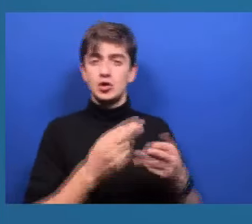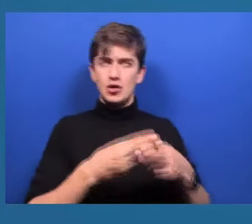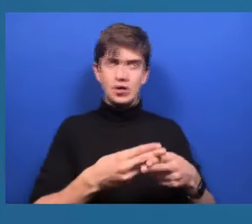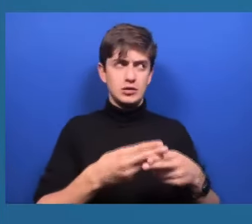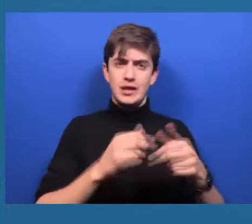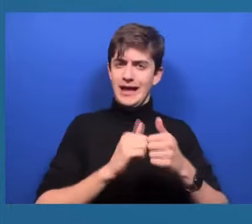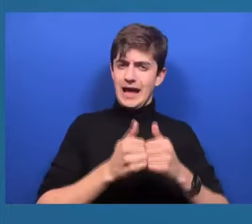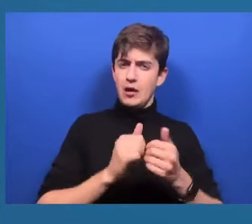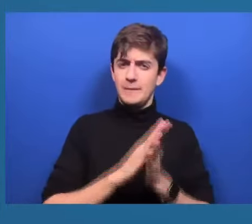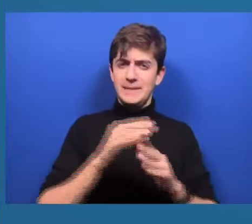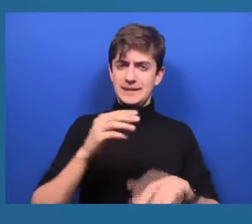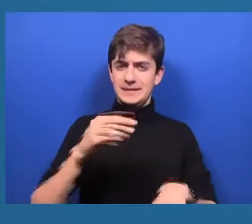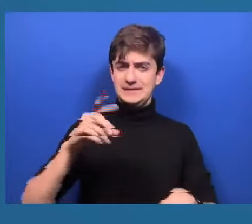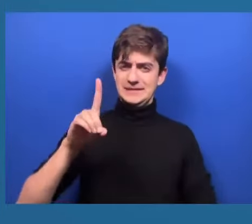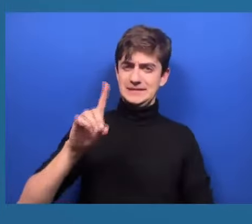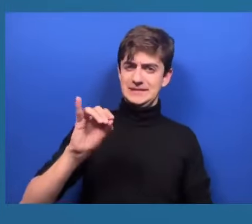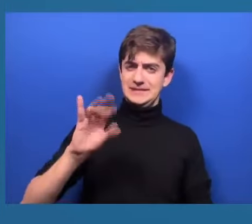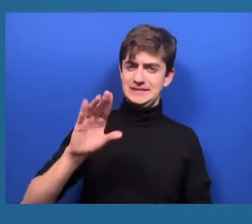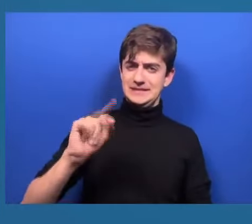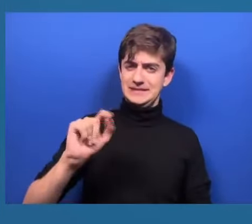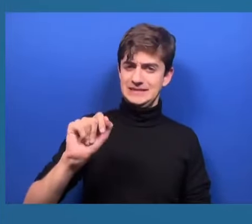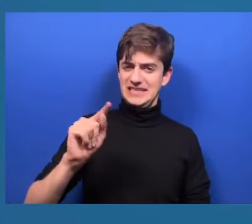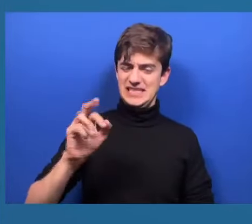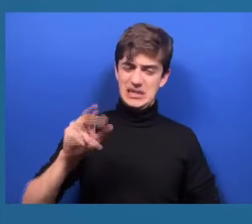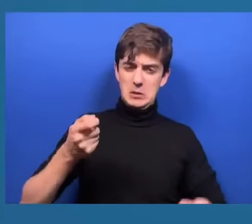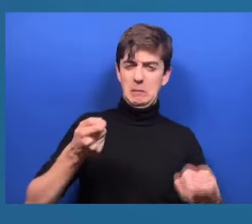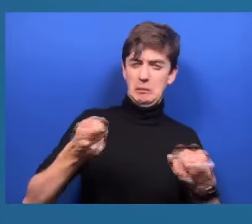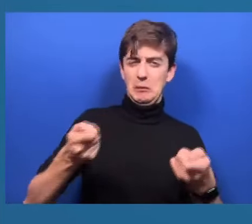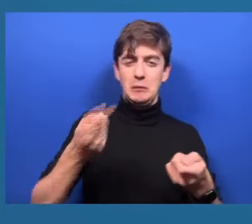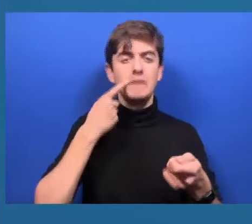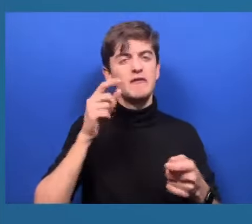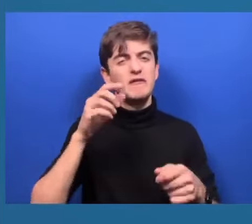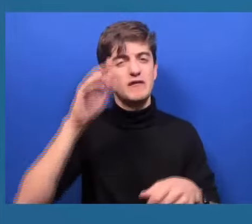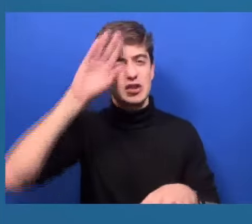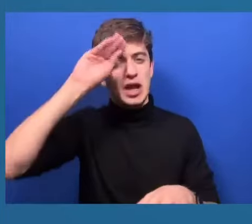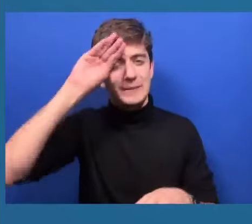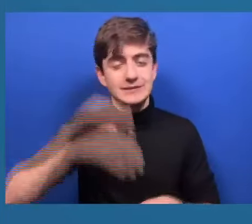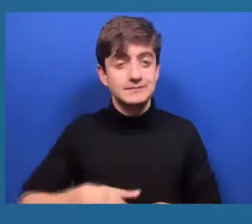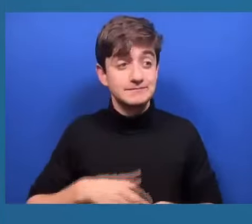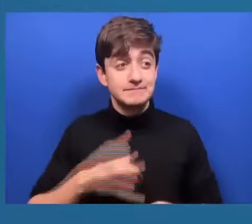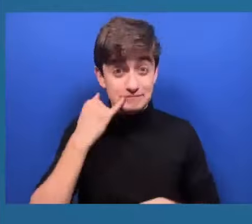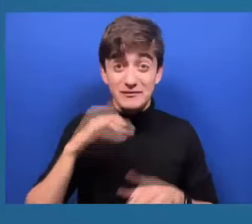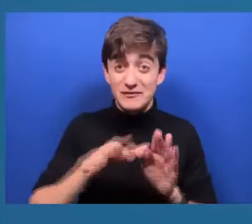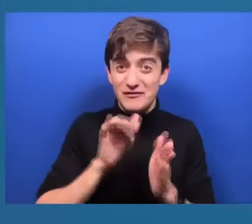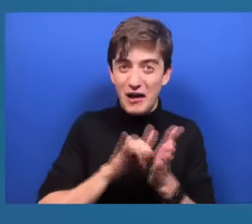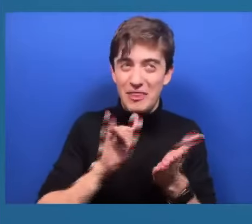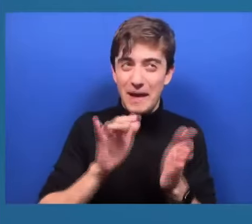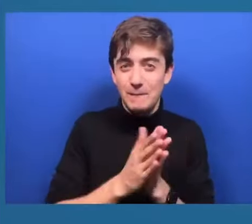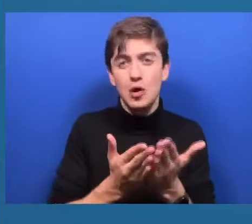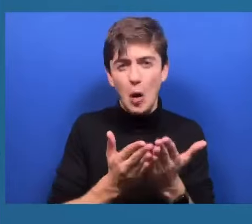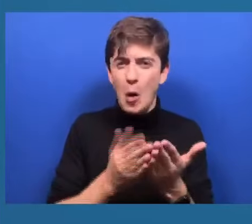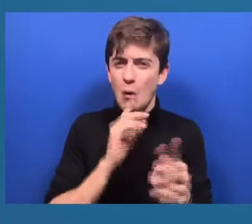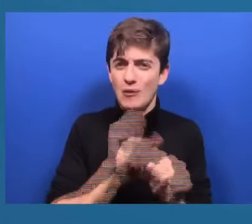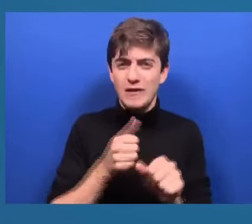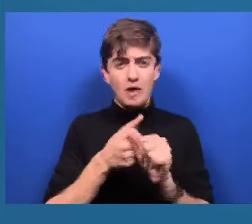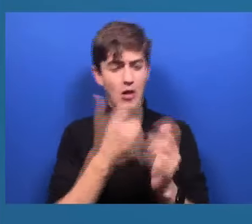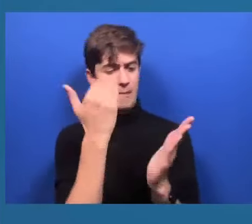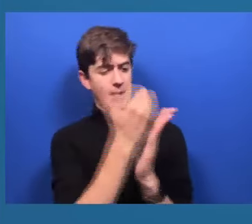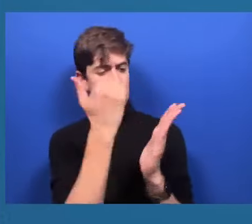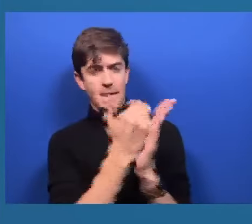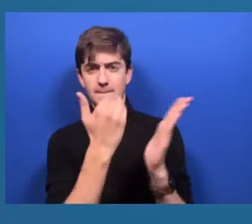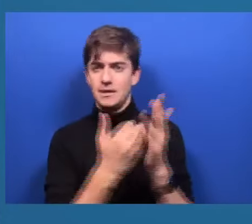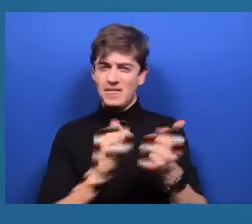book, he is doing everything that you can do to show that he is a dictator wannabe and that we have an authoritarian in the White